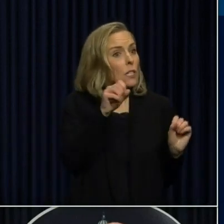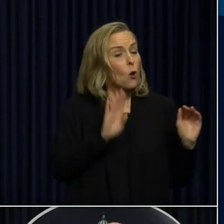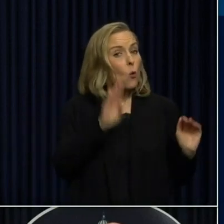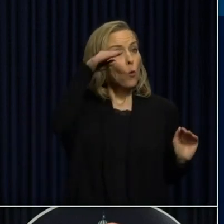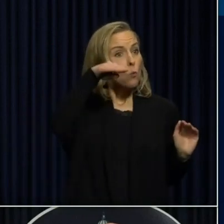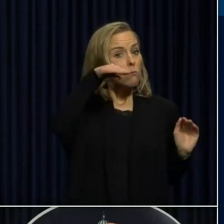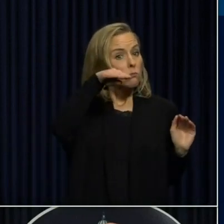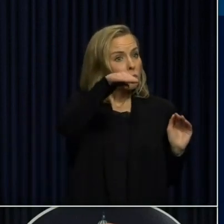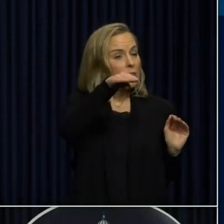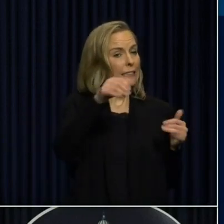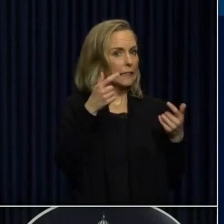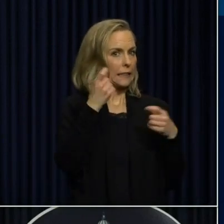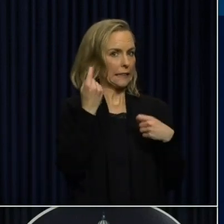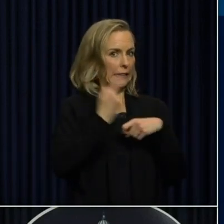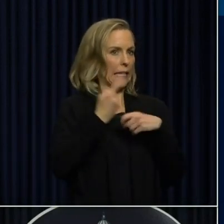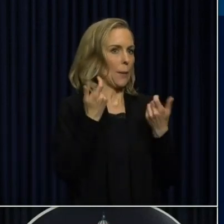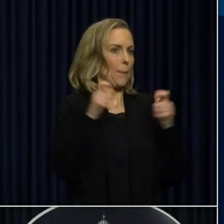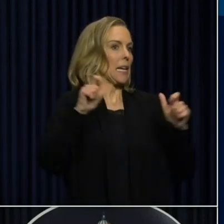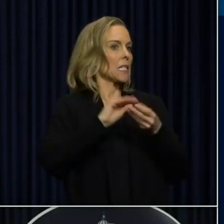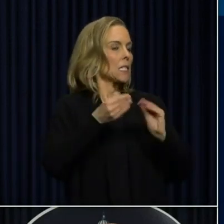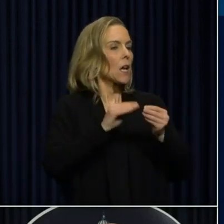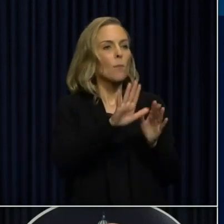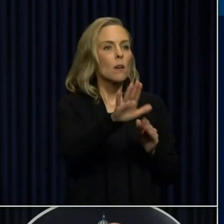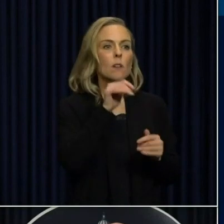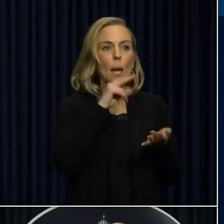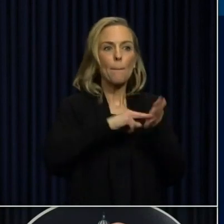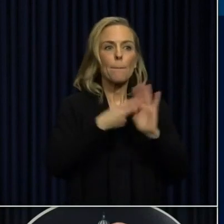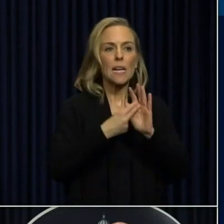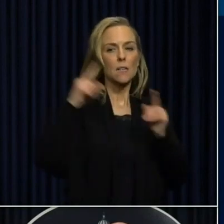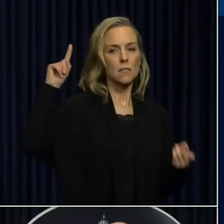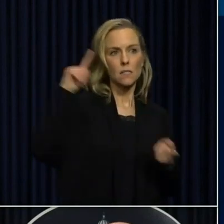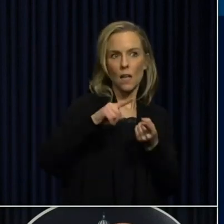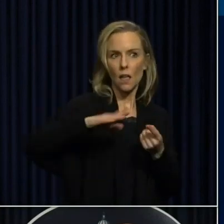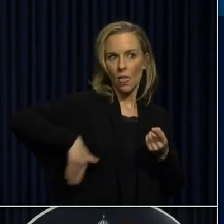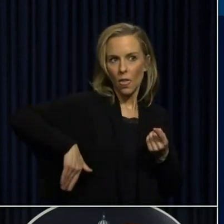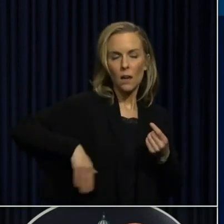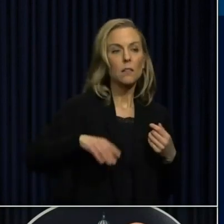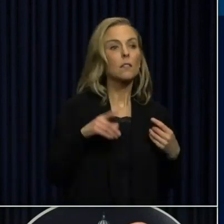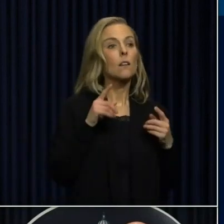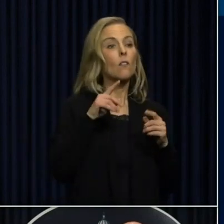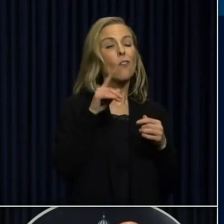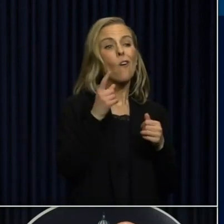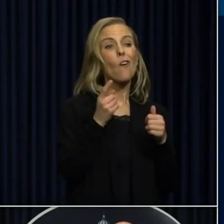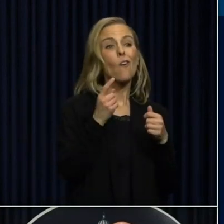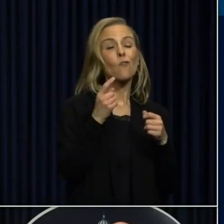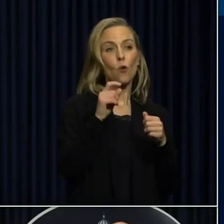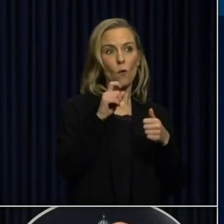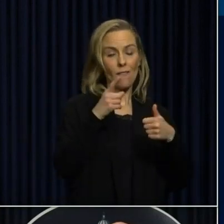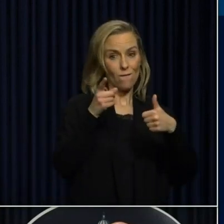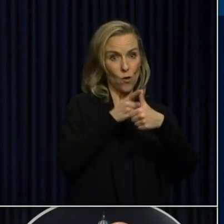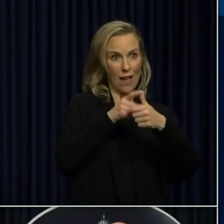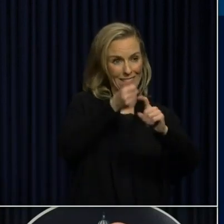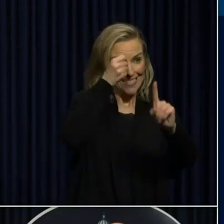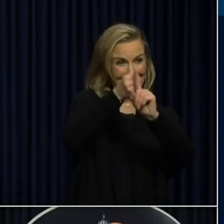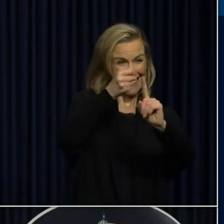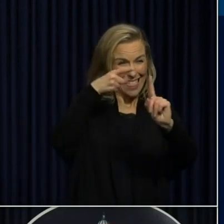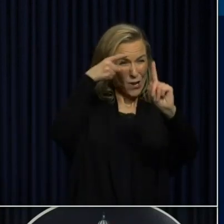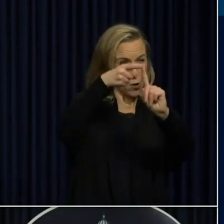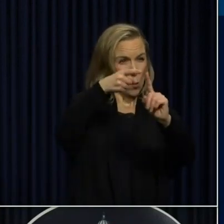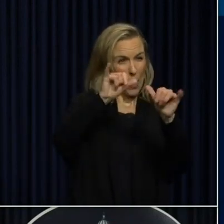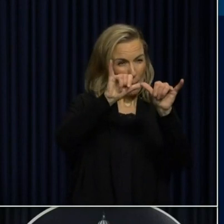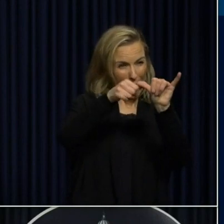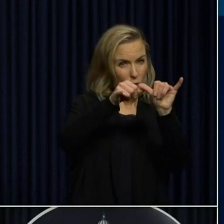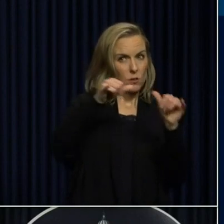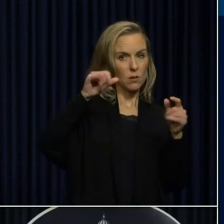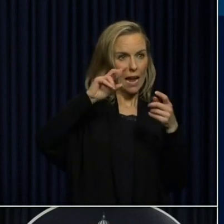today's the biggest number, but that's clearly not a 14-day decline. And that's the first metric we have to hit before we can start to say